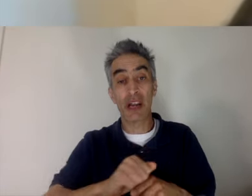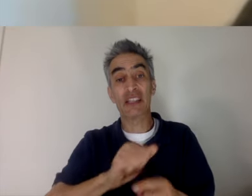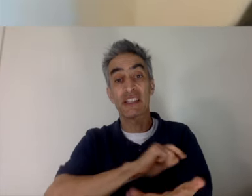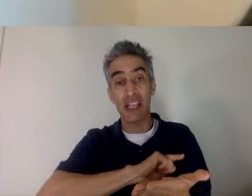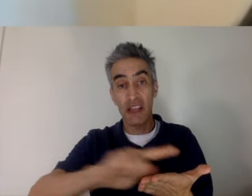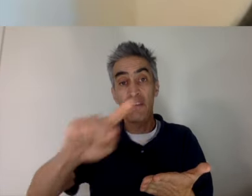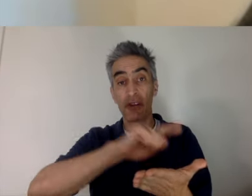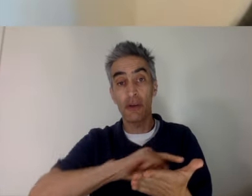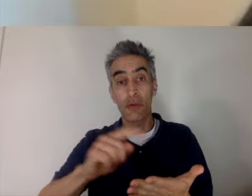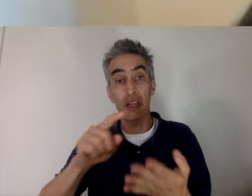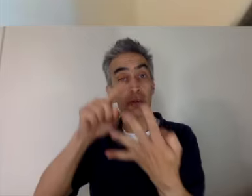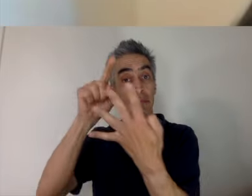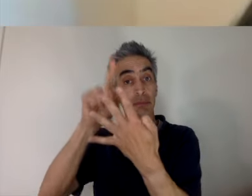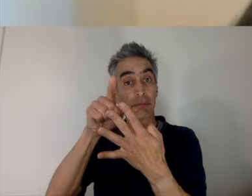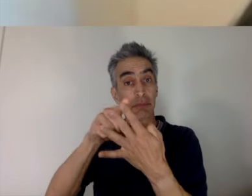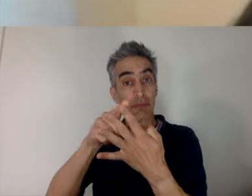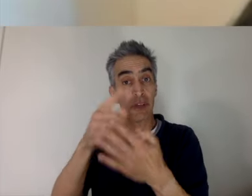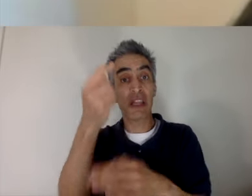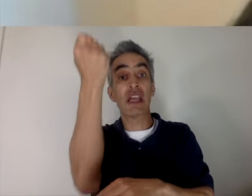every week is pretty much,